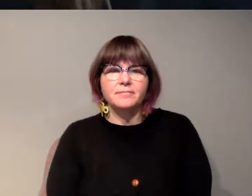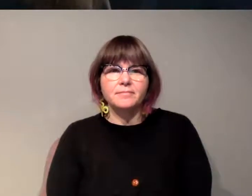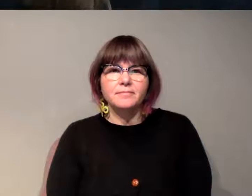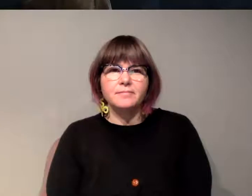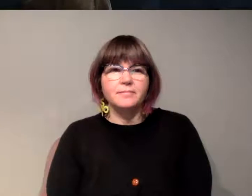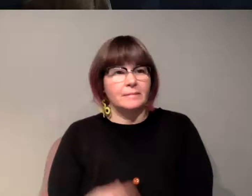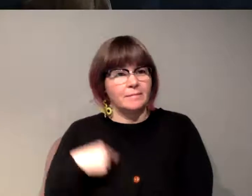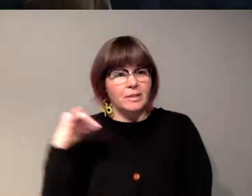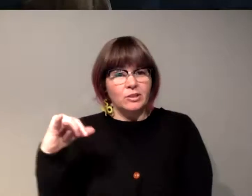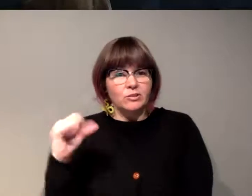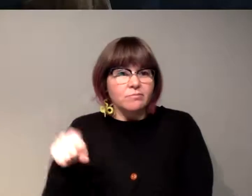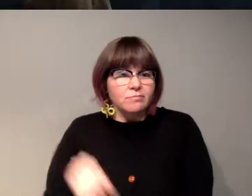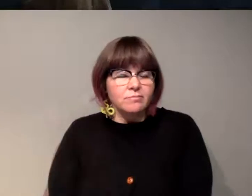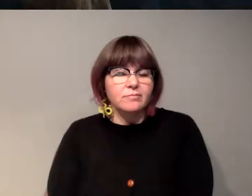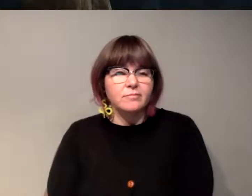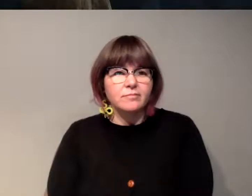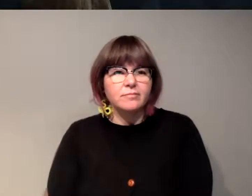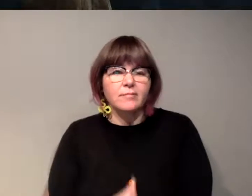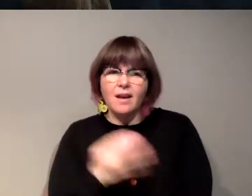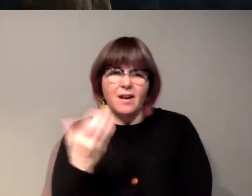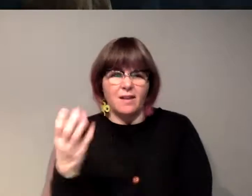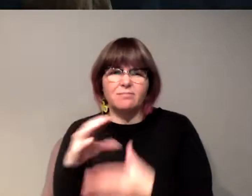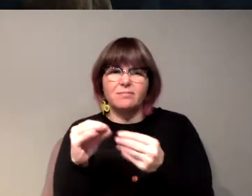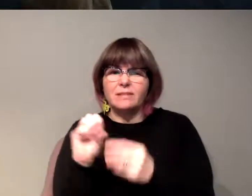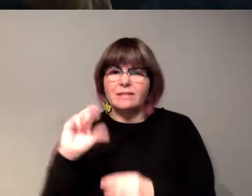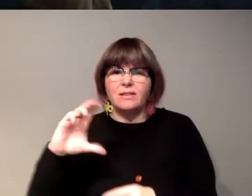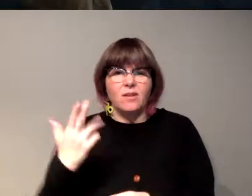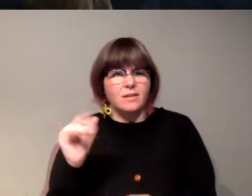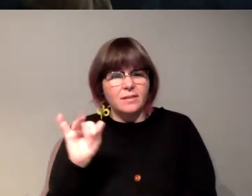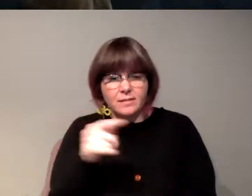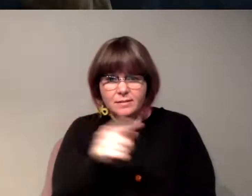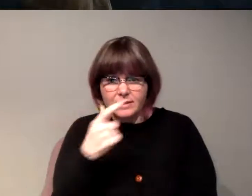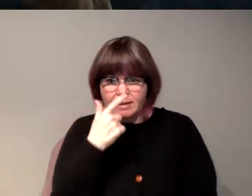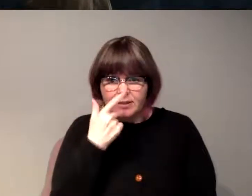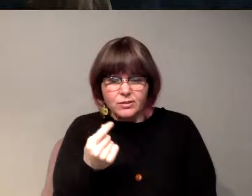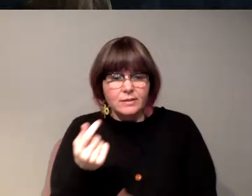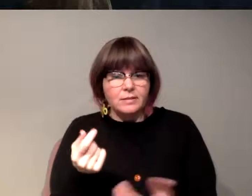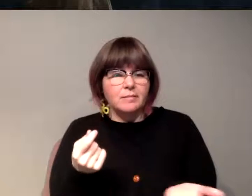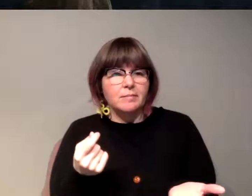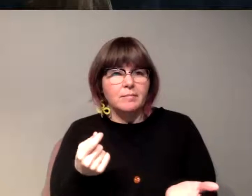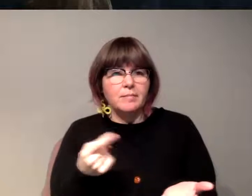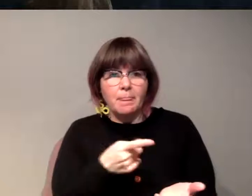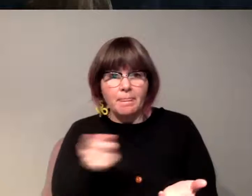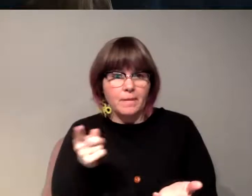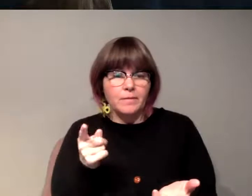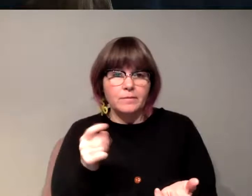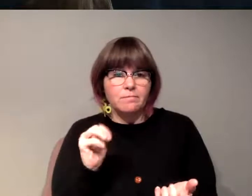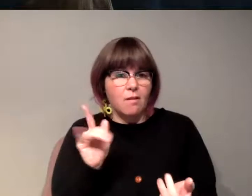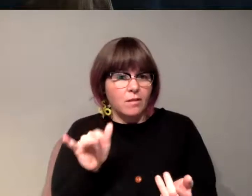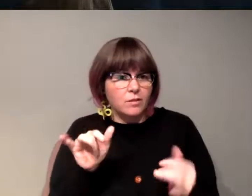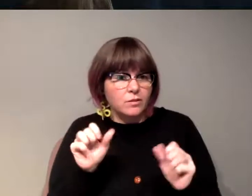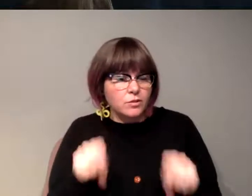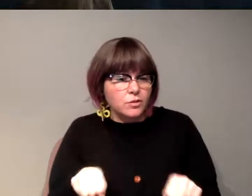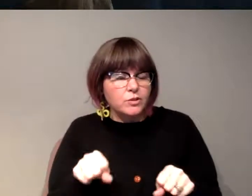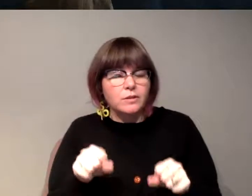Me too. And as I said, Sarah, if anybody is interested, Molly could put up